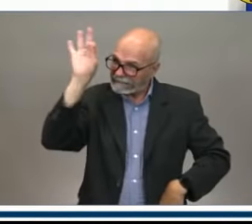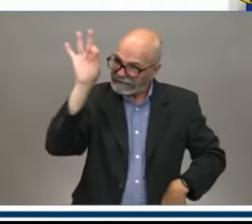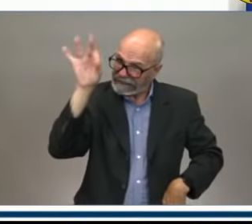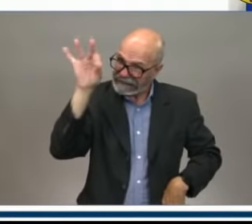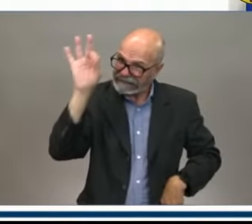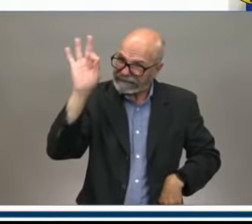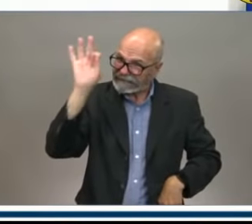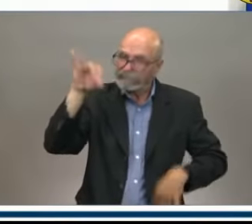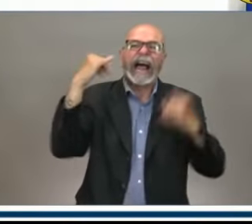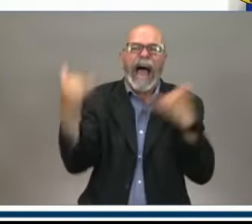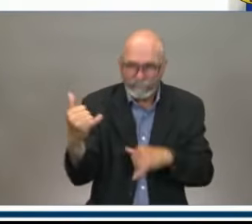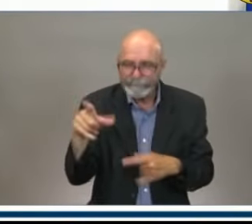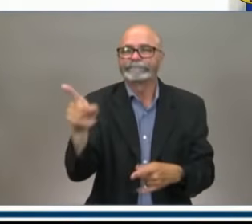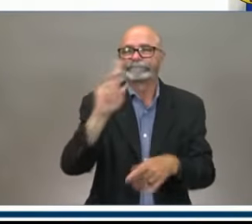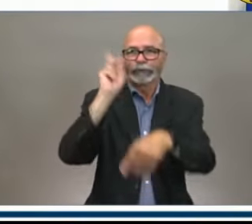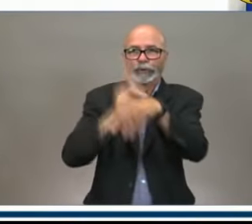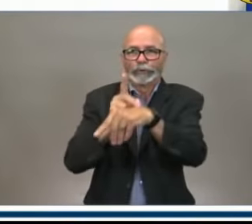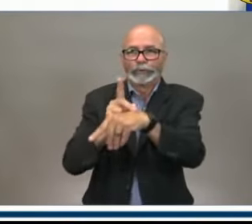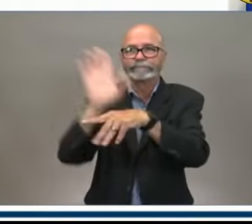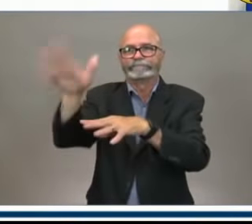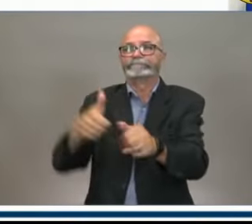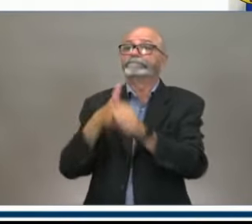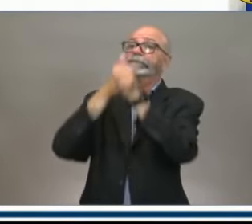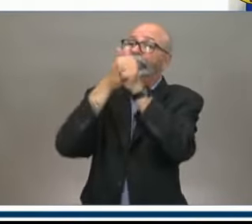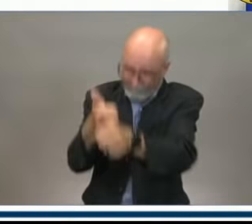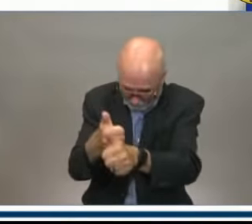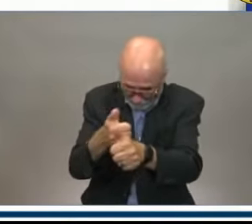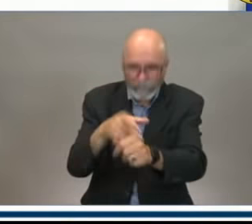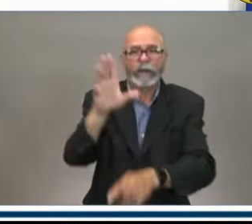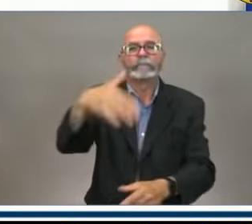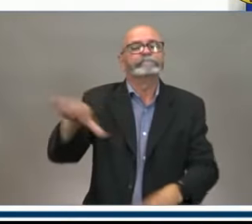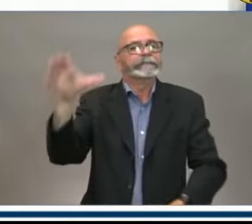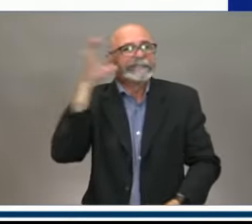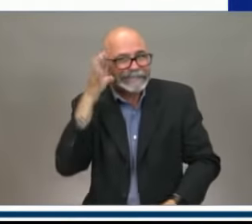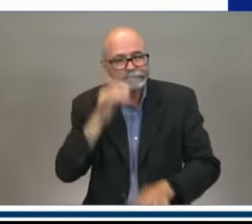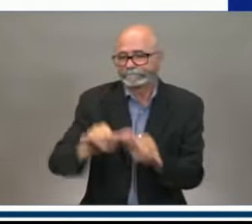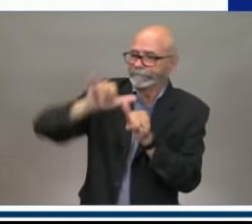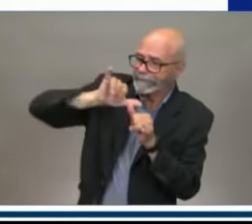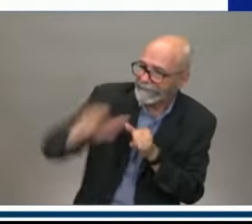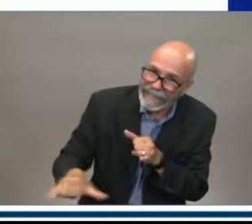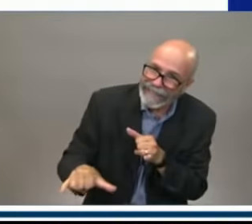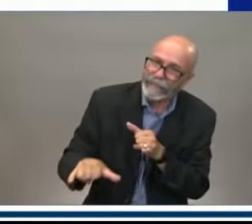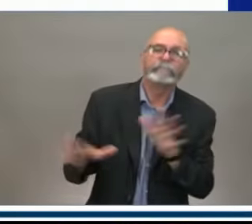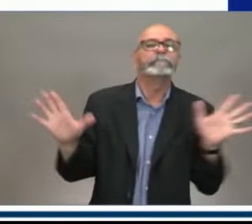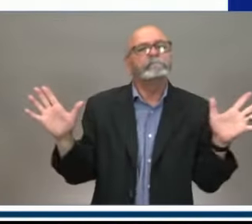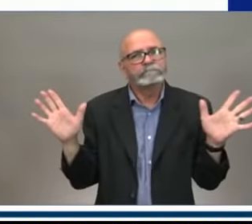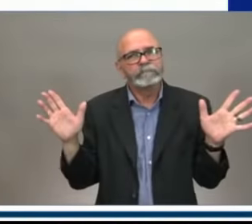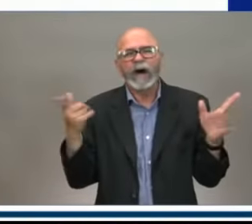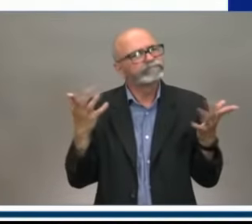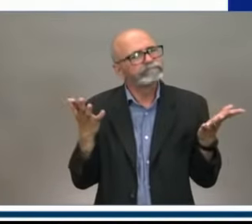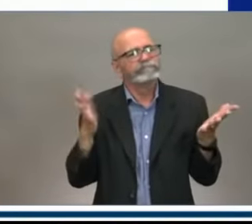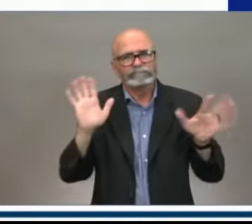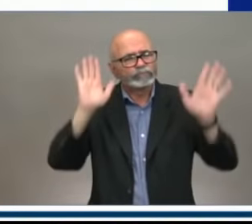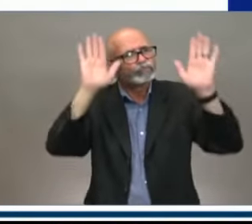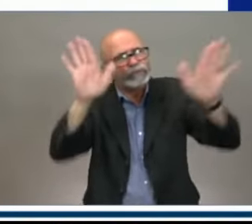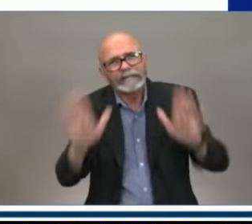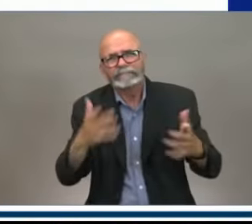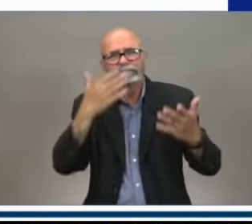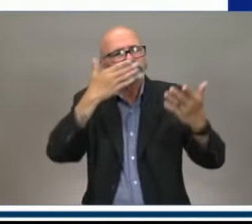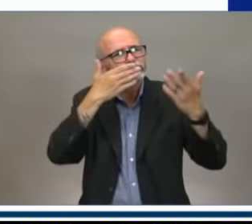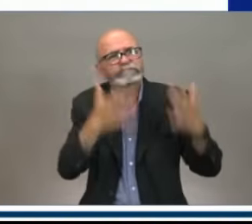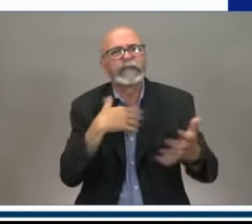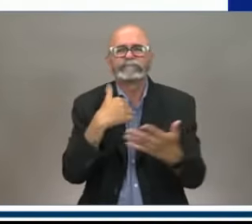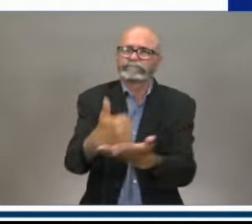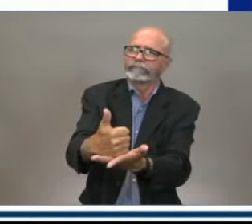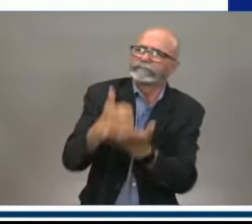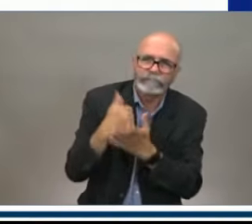do, Dr. Strang is without a doubt an essential service in our province, and he's done a tremendous job helping guide us through the last number of